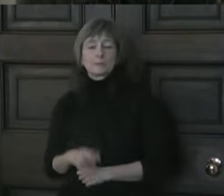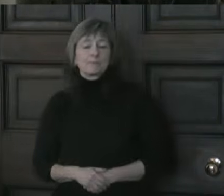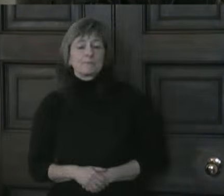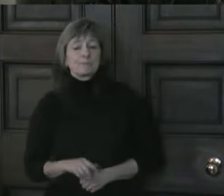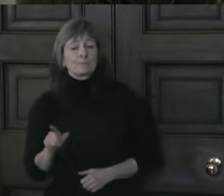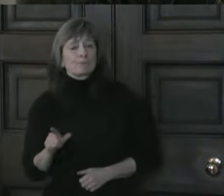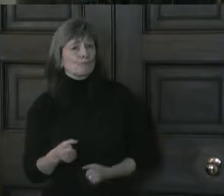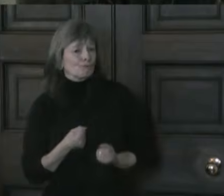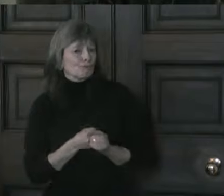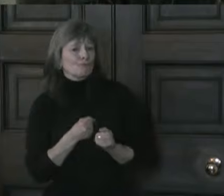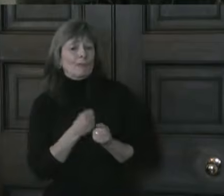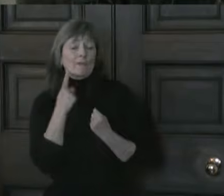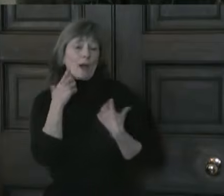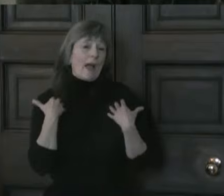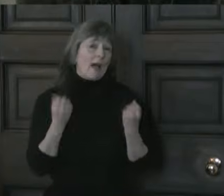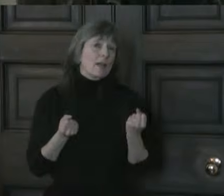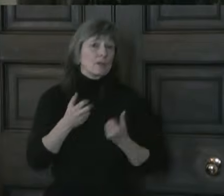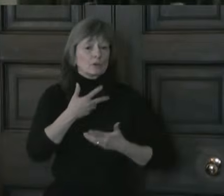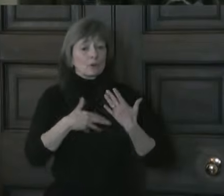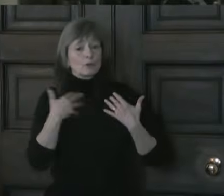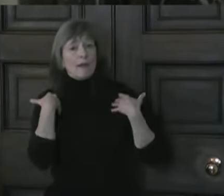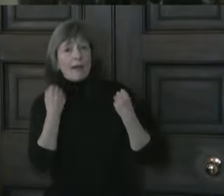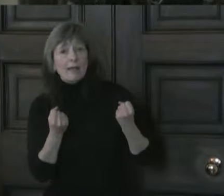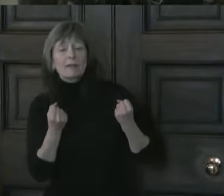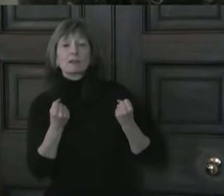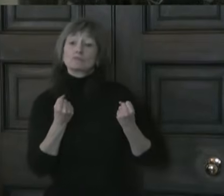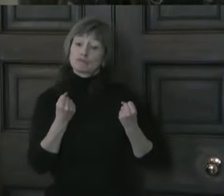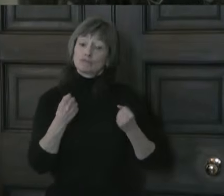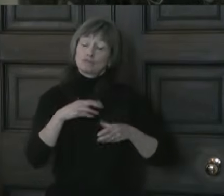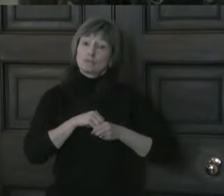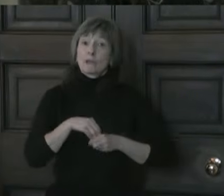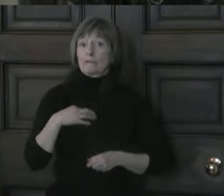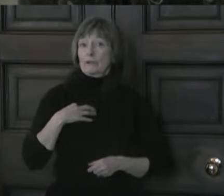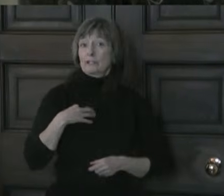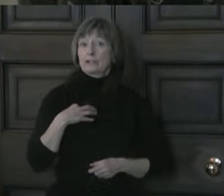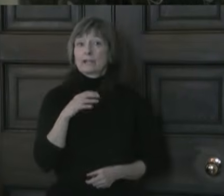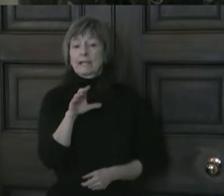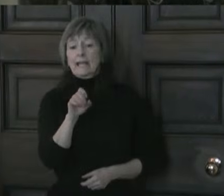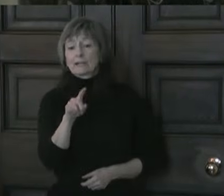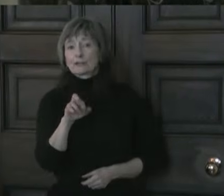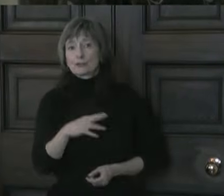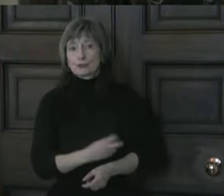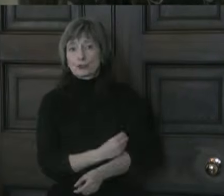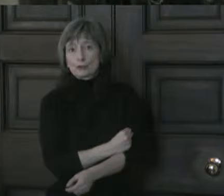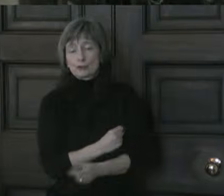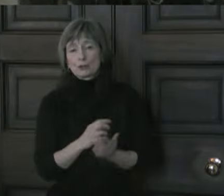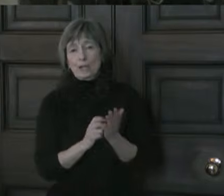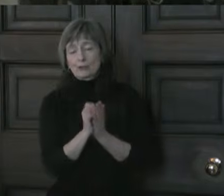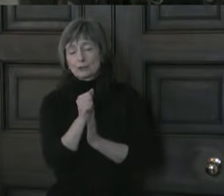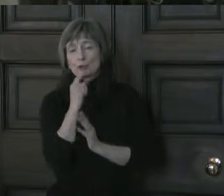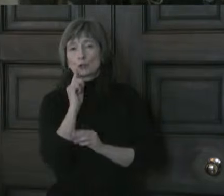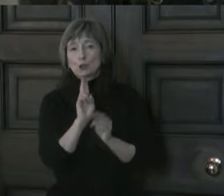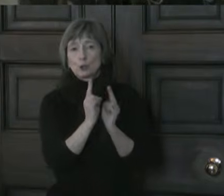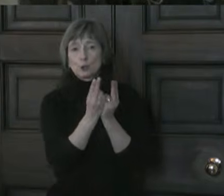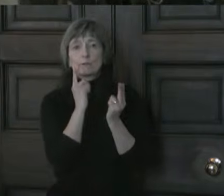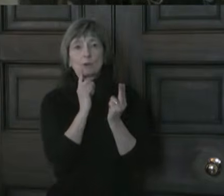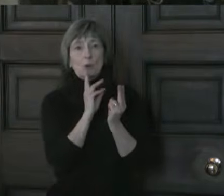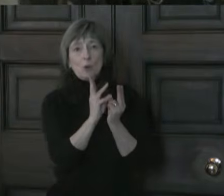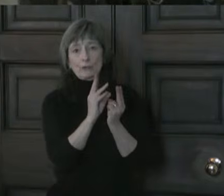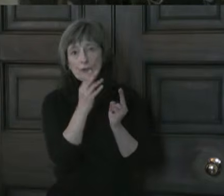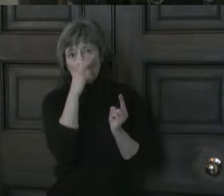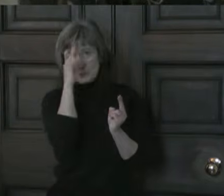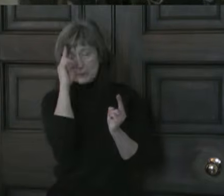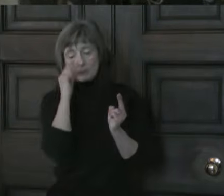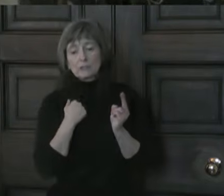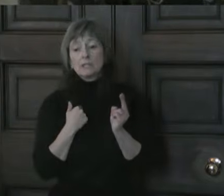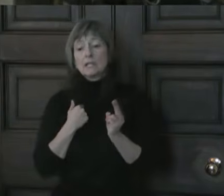to health and social well-being includes volunteering at the Cancer Unit of Western Memorial Regional Hospital, serving